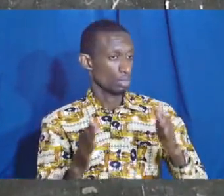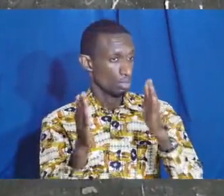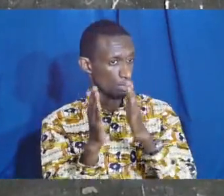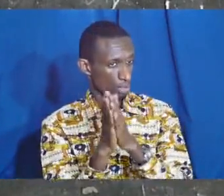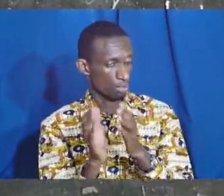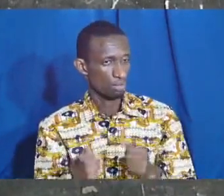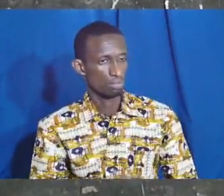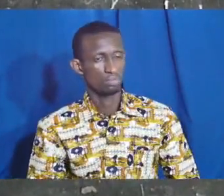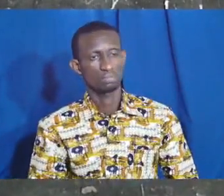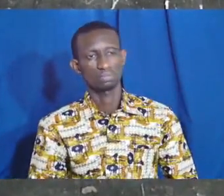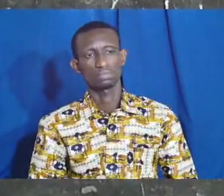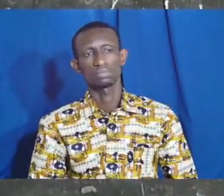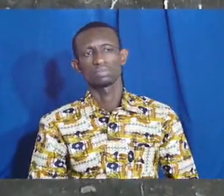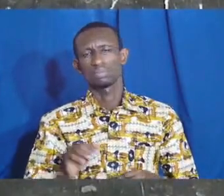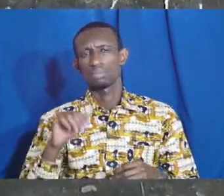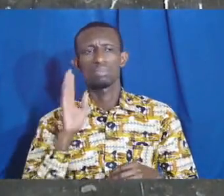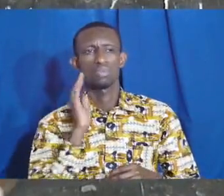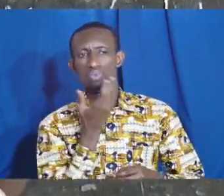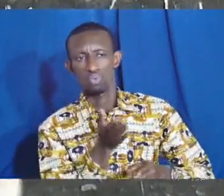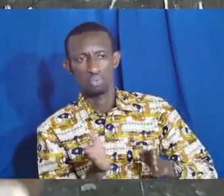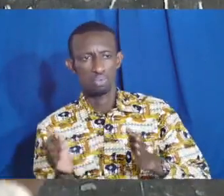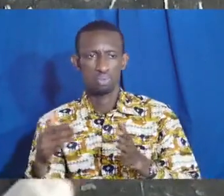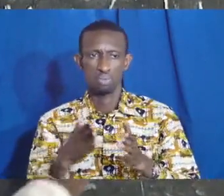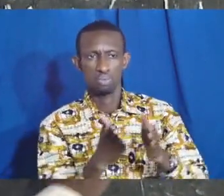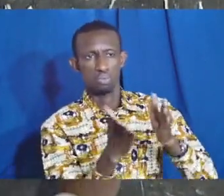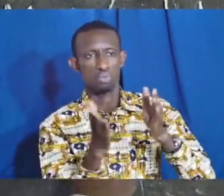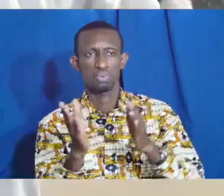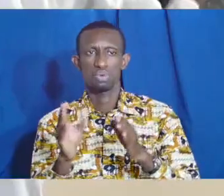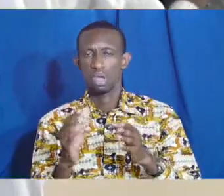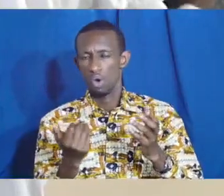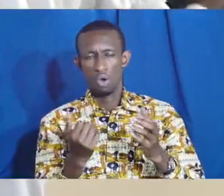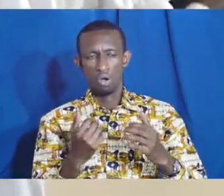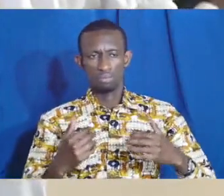in liver of animals.